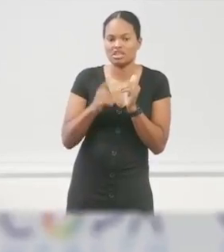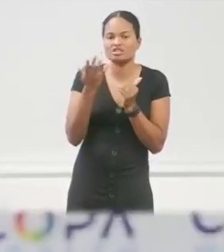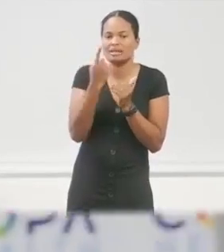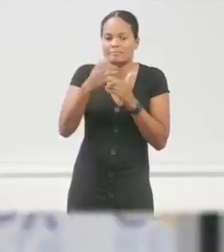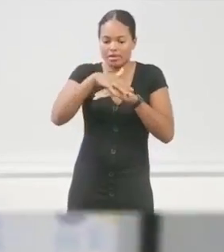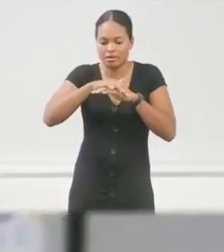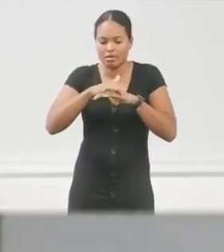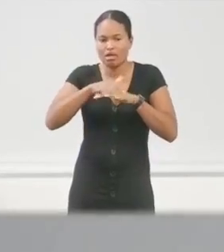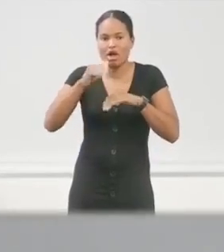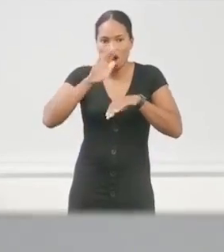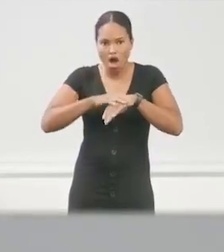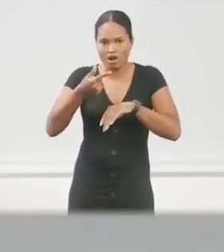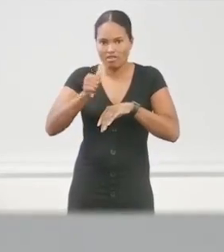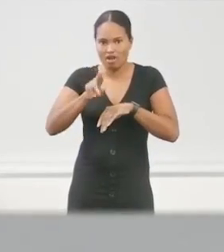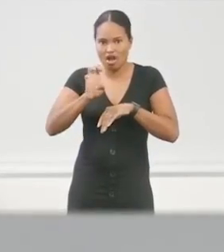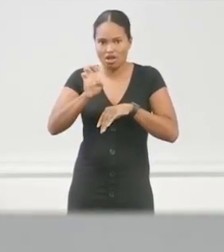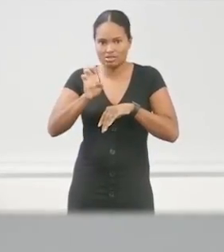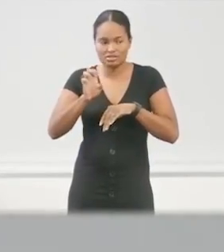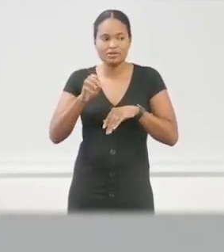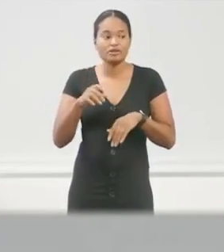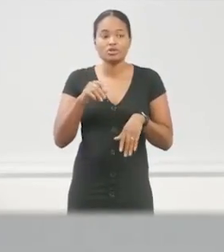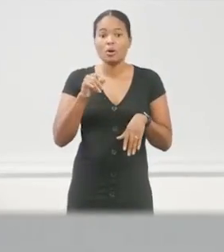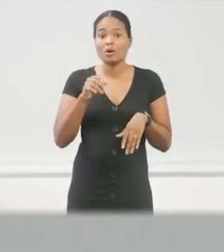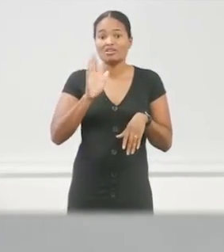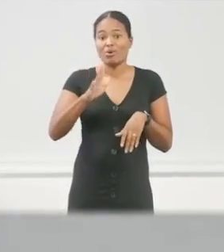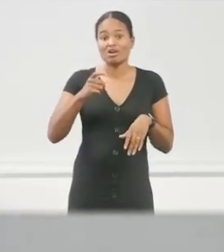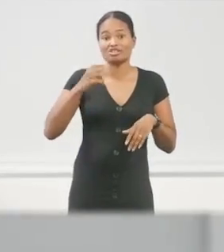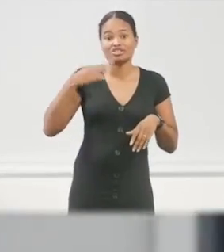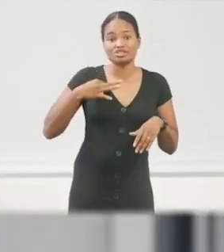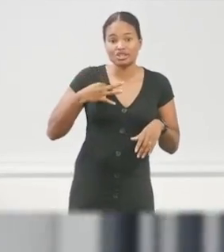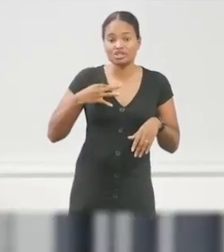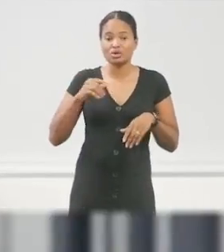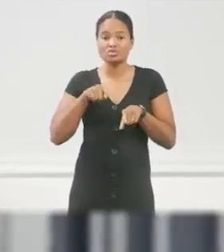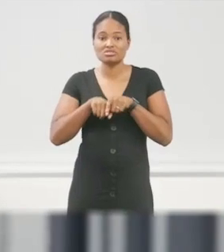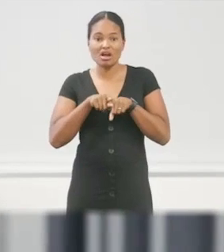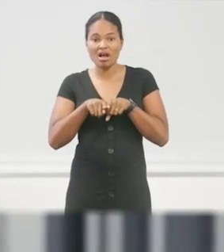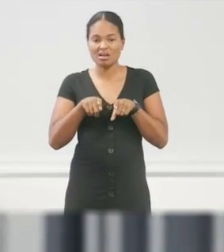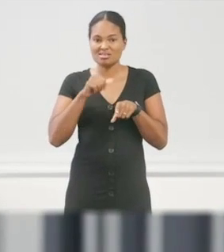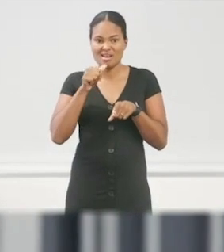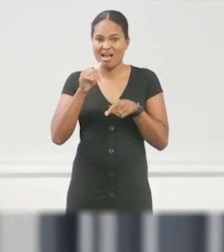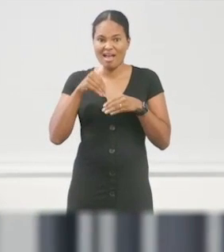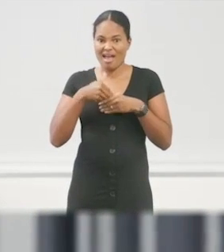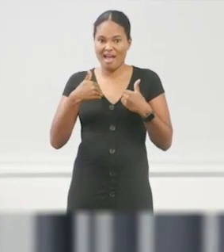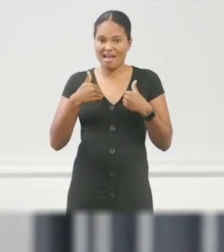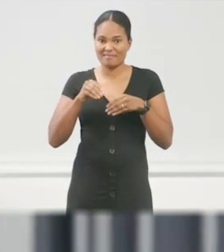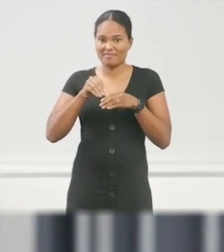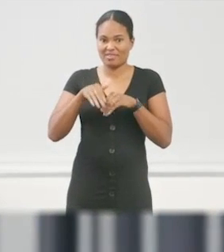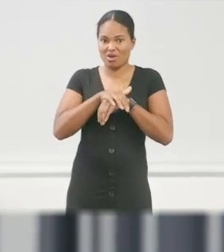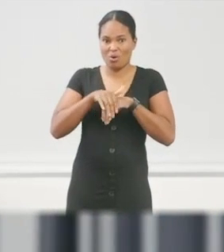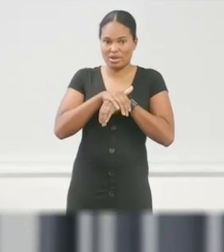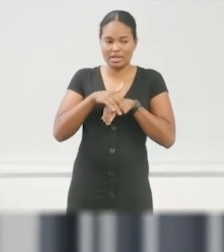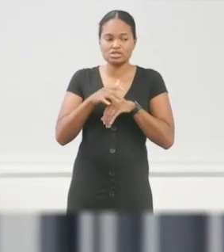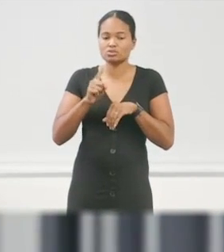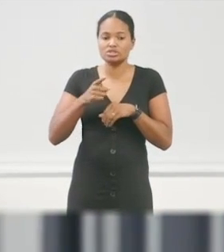if you don't have that and you're stuffing a sock in there or a shirt or a sweater, get it inside as best you can,